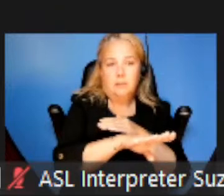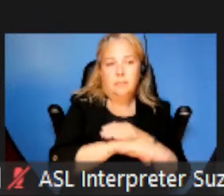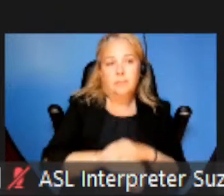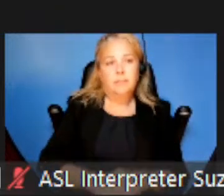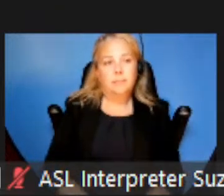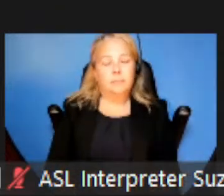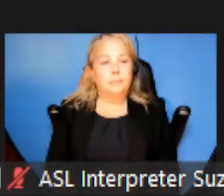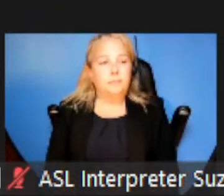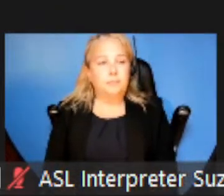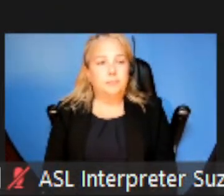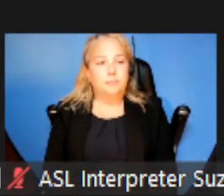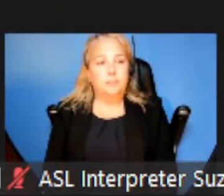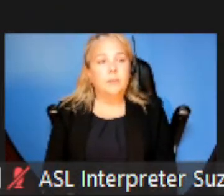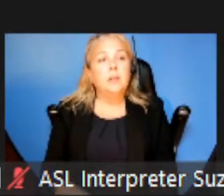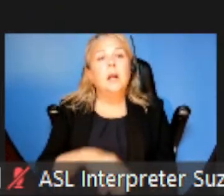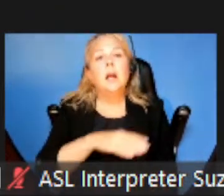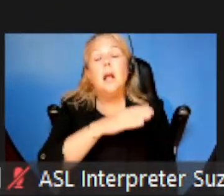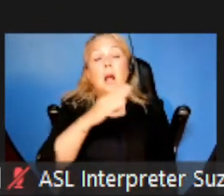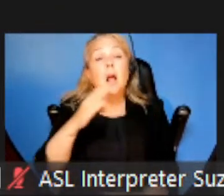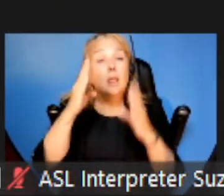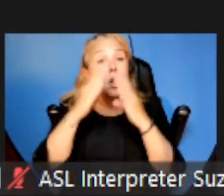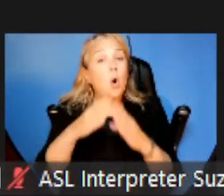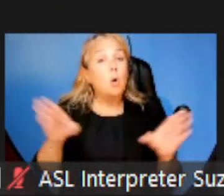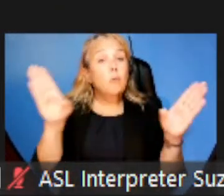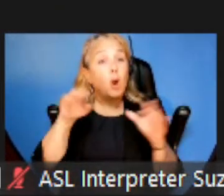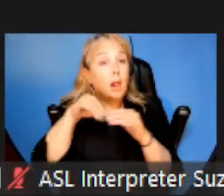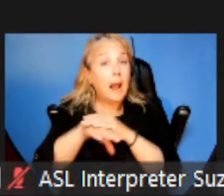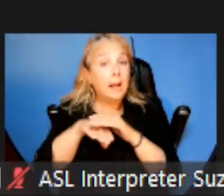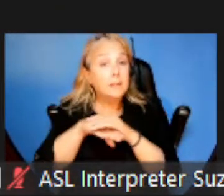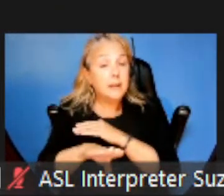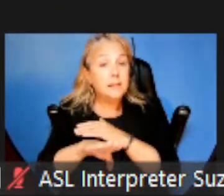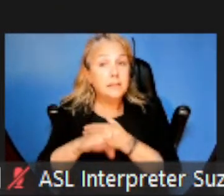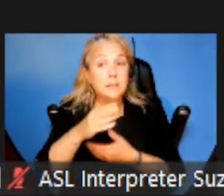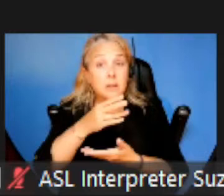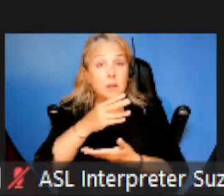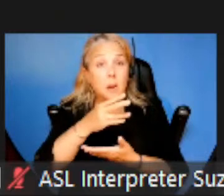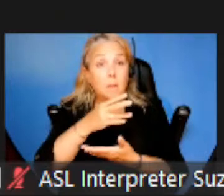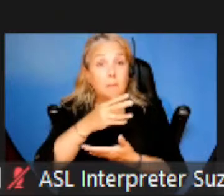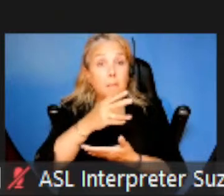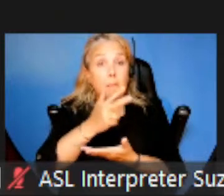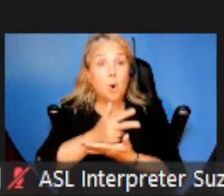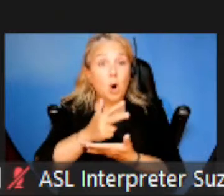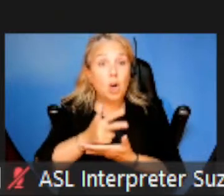As for the overall access to the park and ride lot,